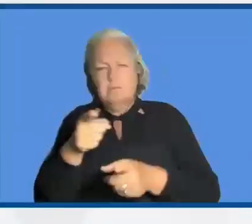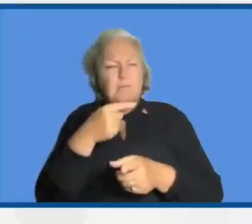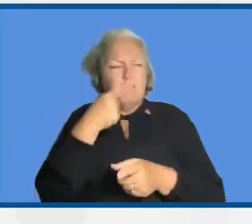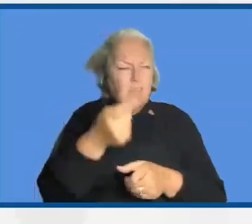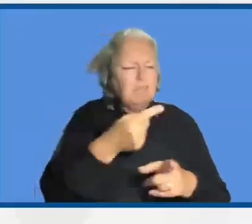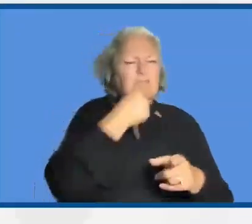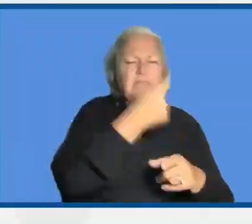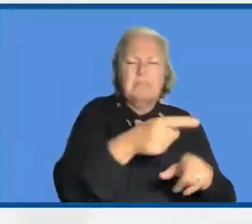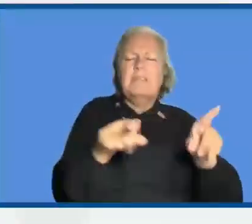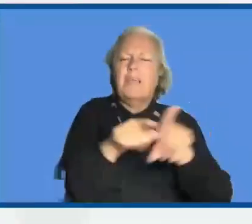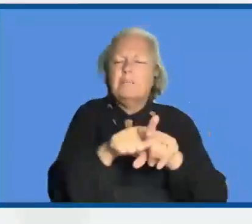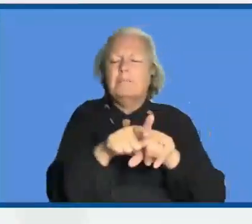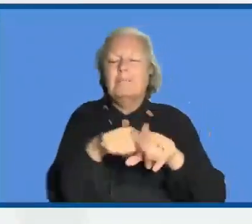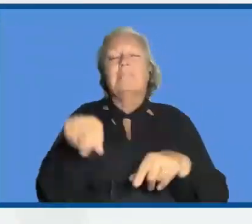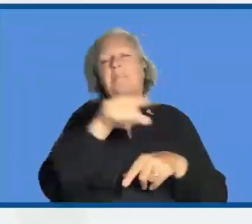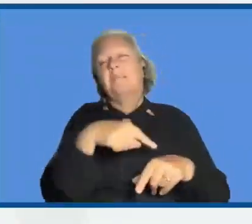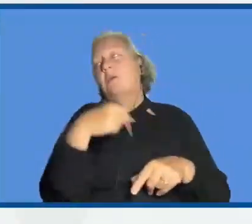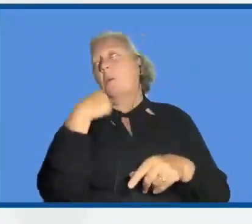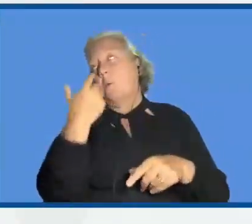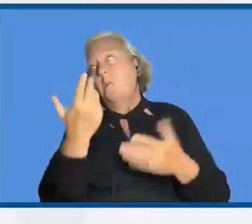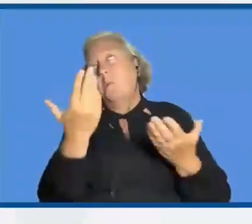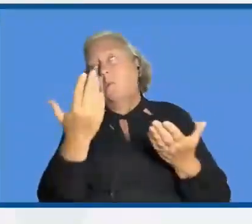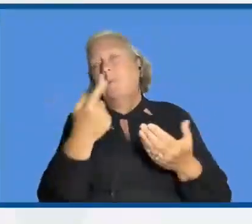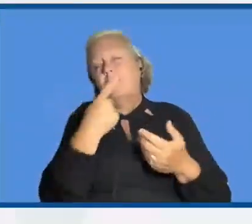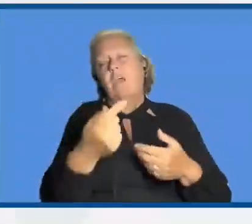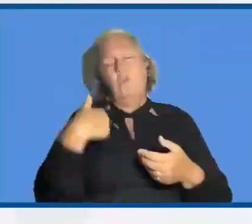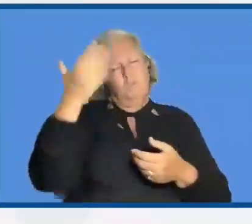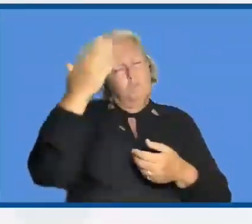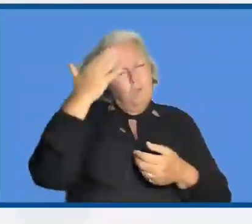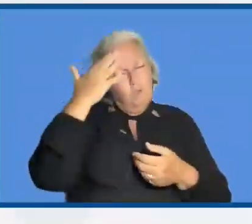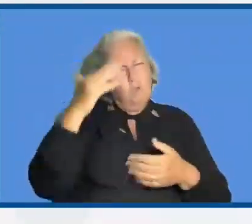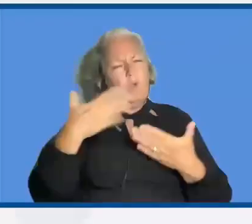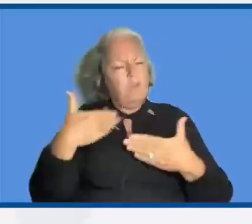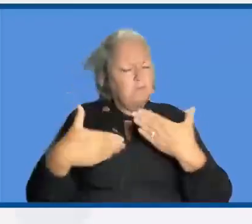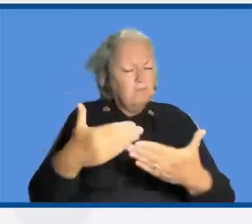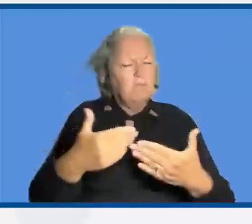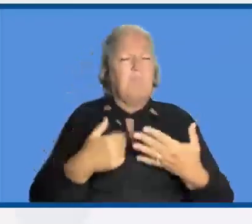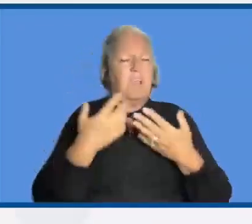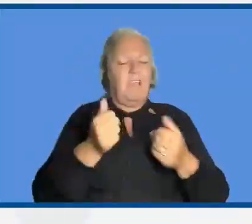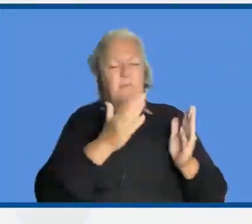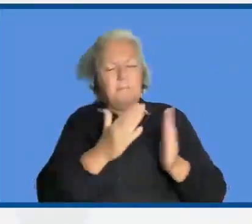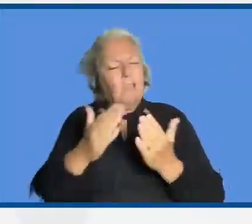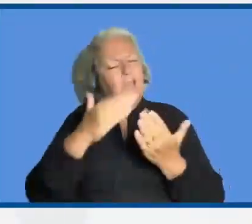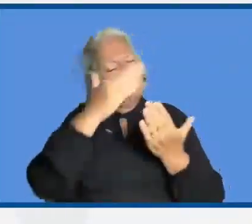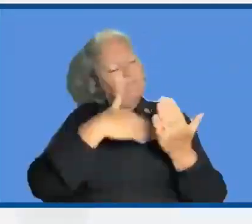the mistake of saying, well, we know what to do and we have all the plans in place, but we then